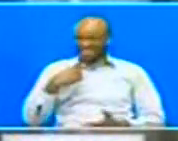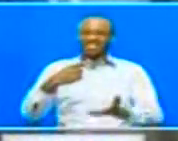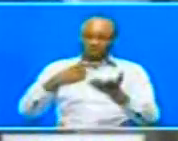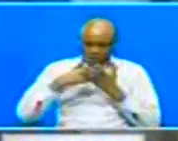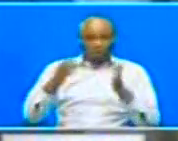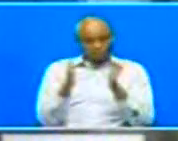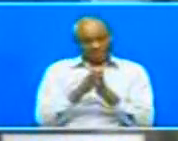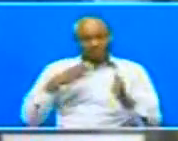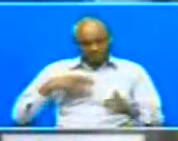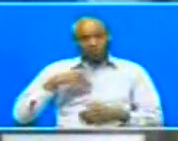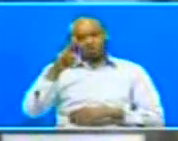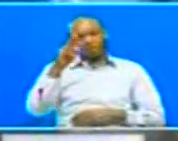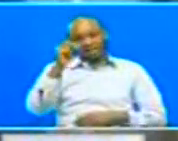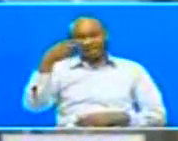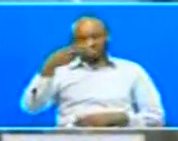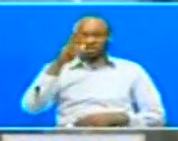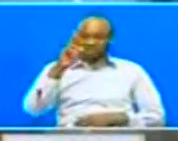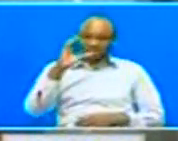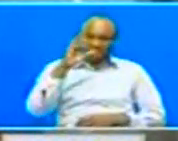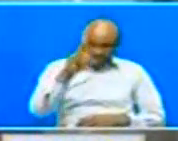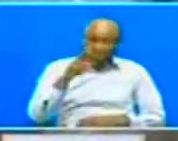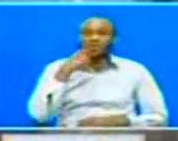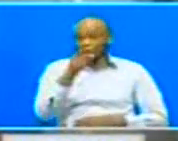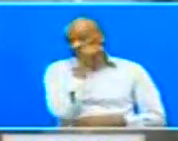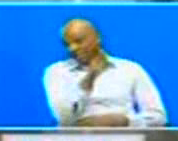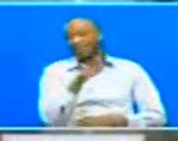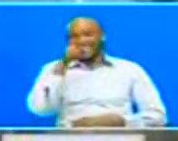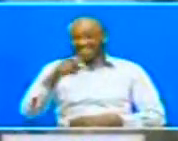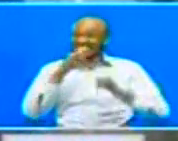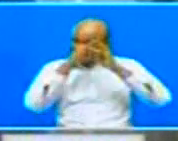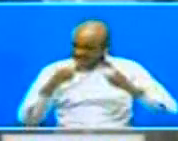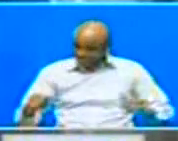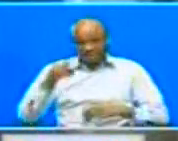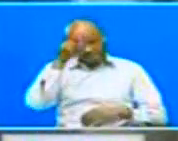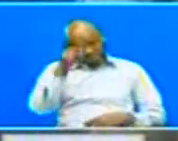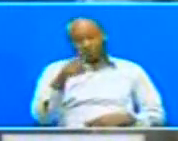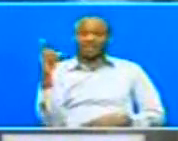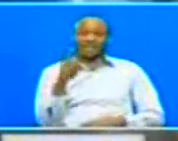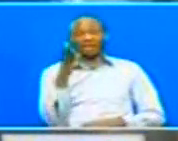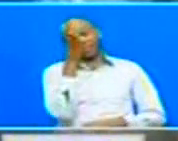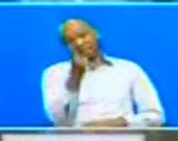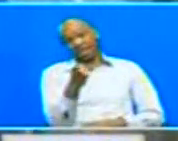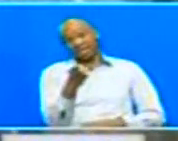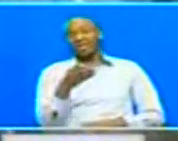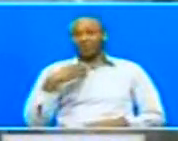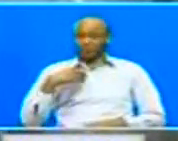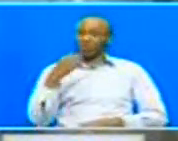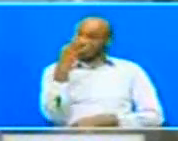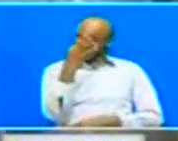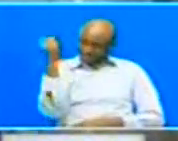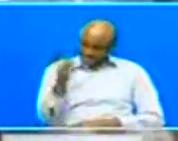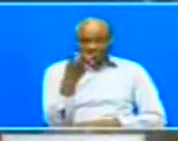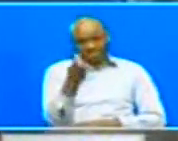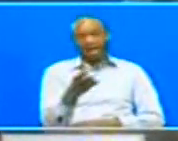Tumezungumza na watu wa UNHCR, tumewaambia hiyo kambi ambayo iko Dadaab kwa miezi